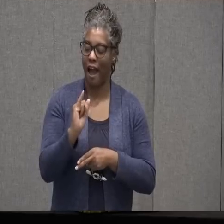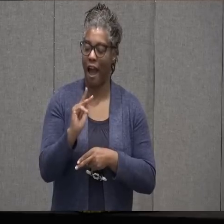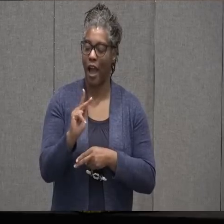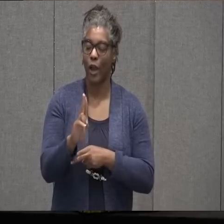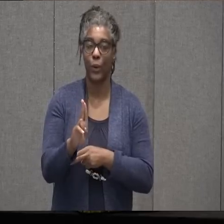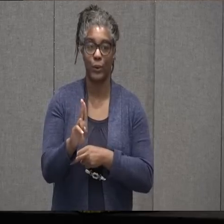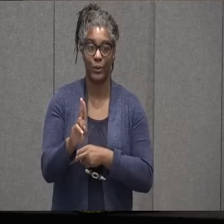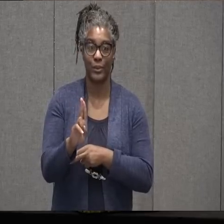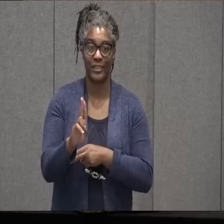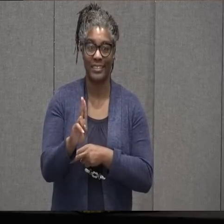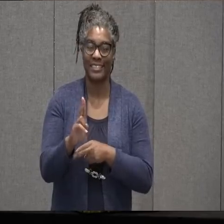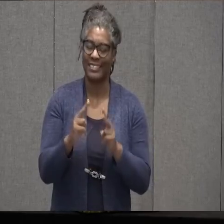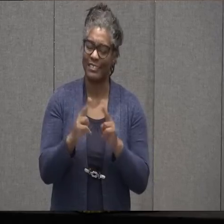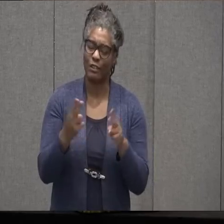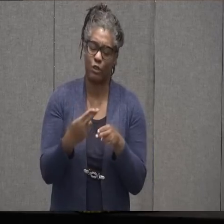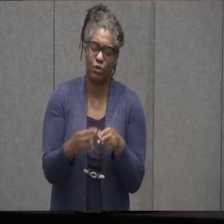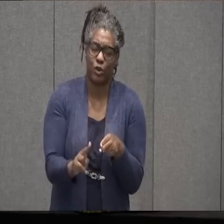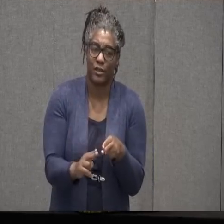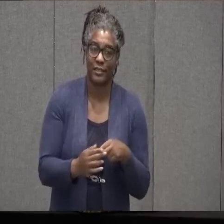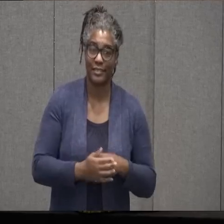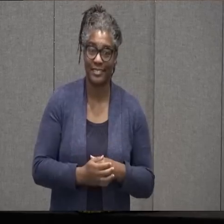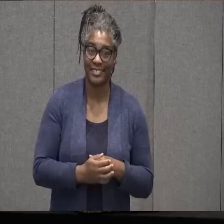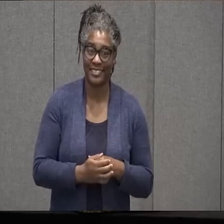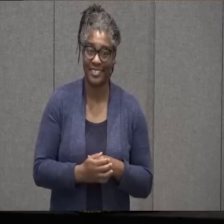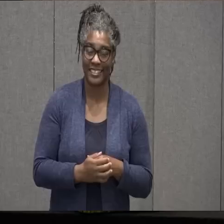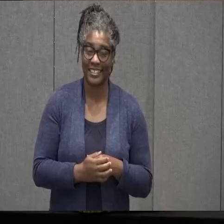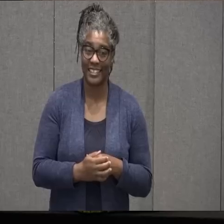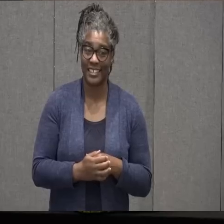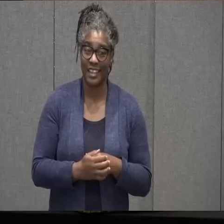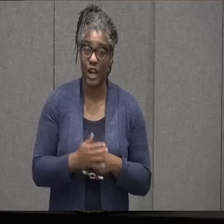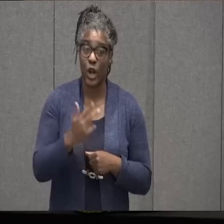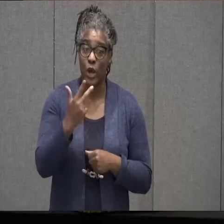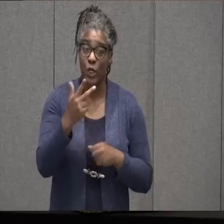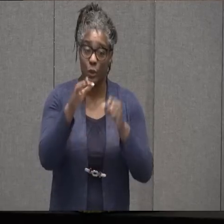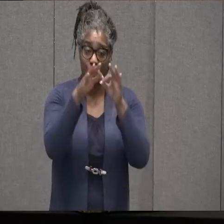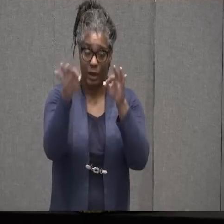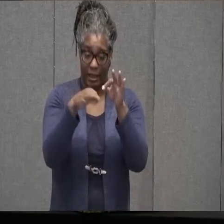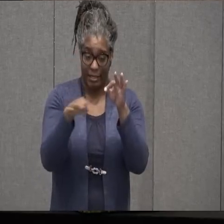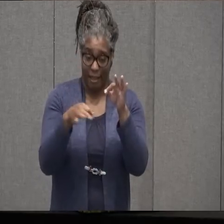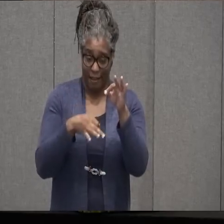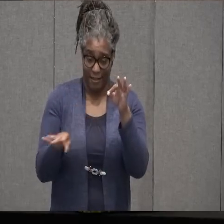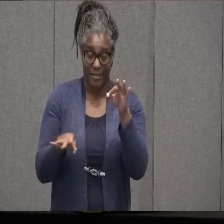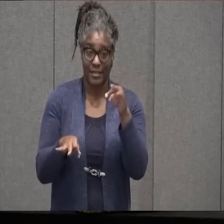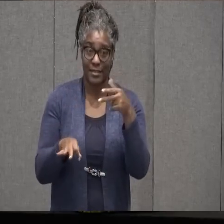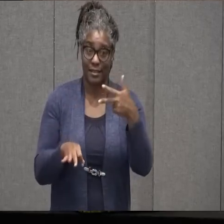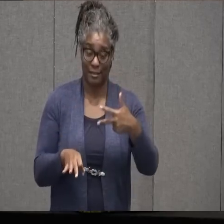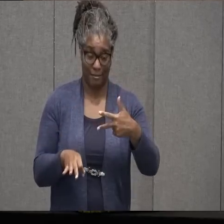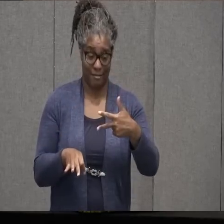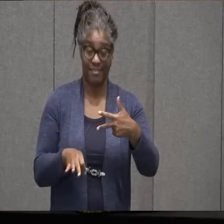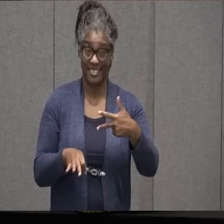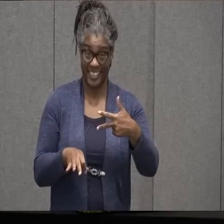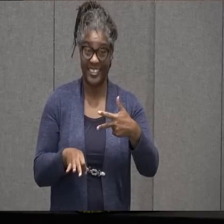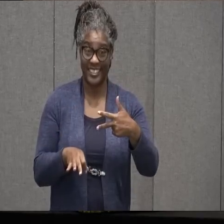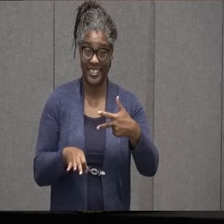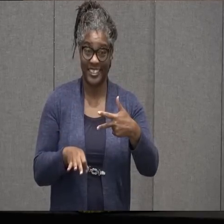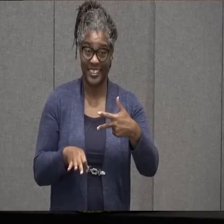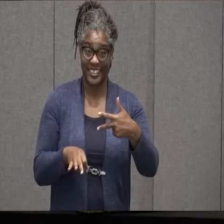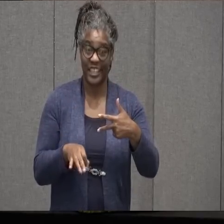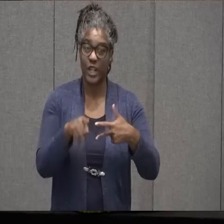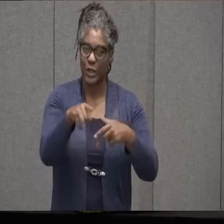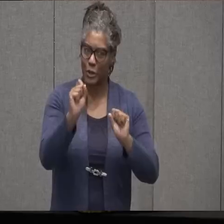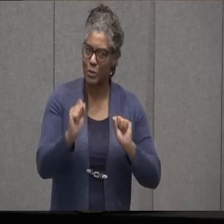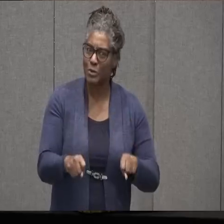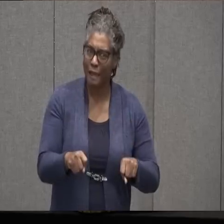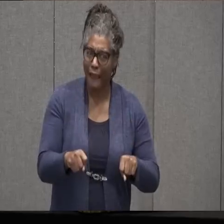very short. It's only three lines. Yeah, three lines. So you can do